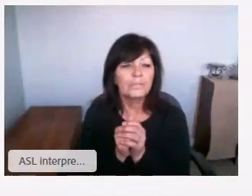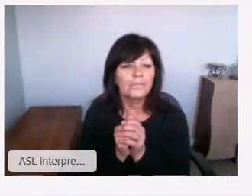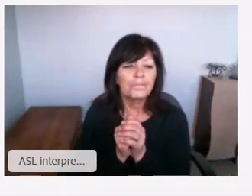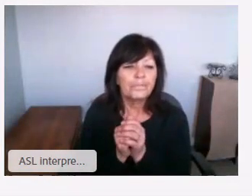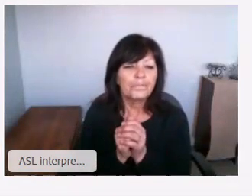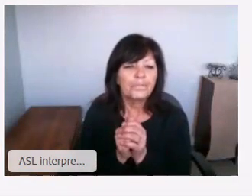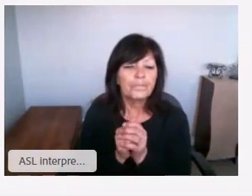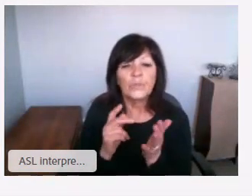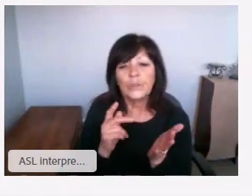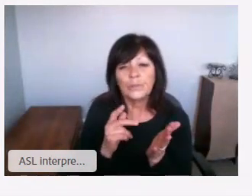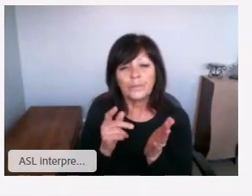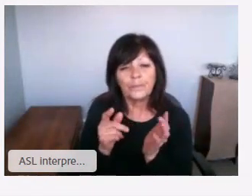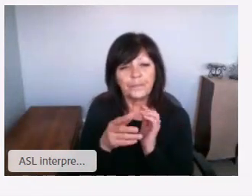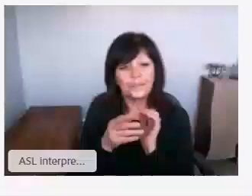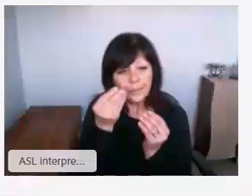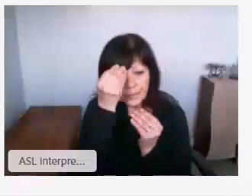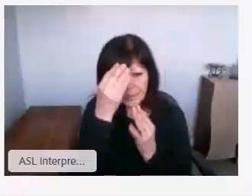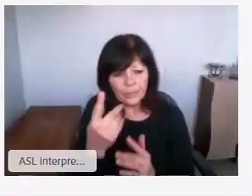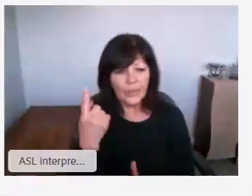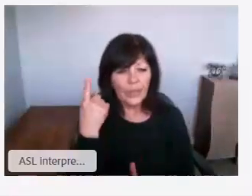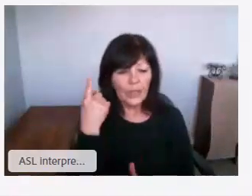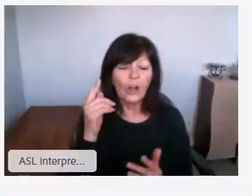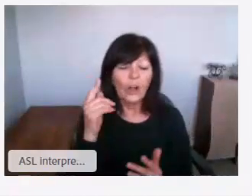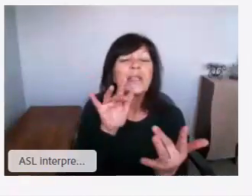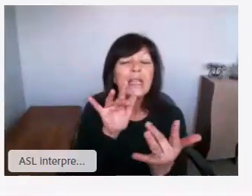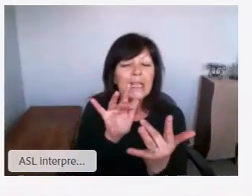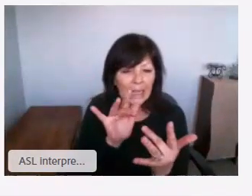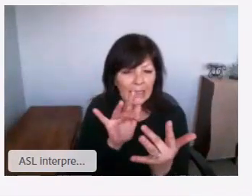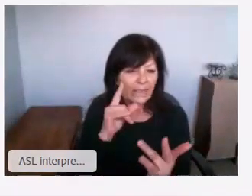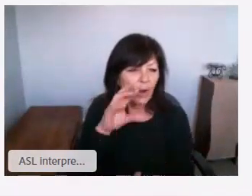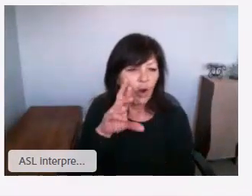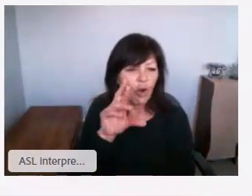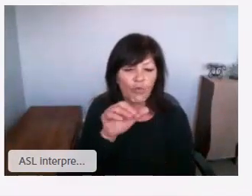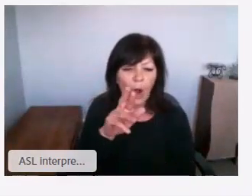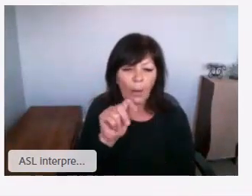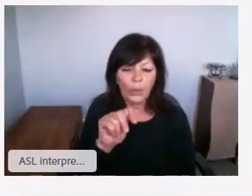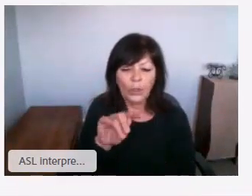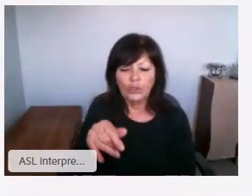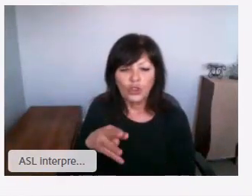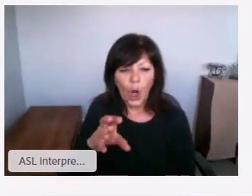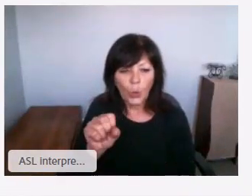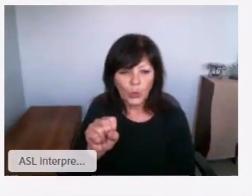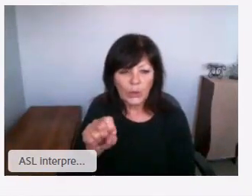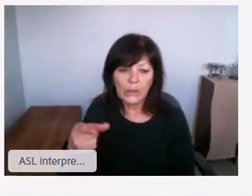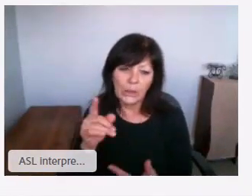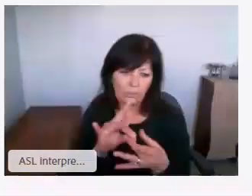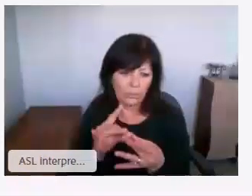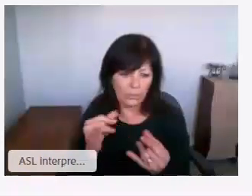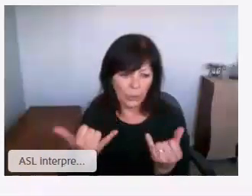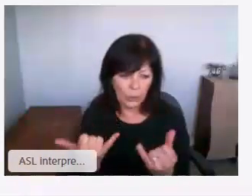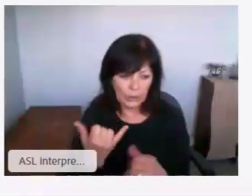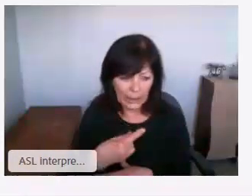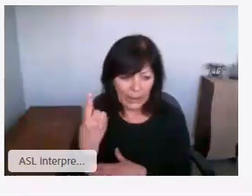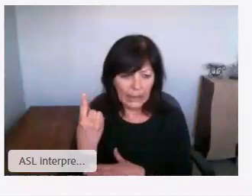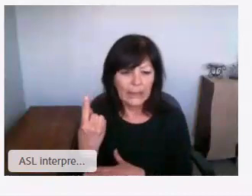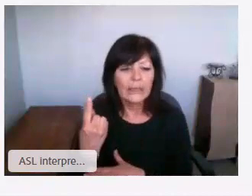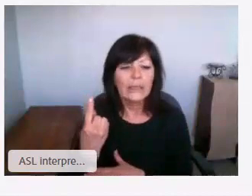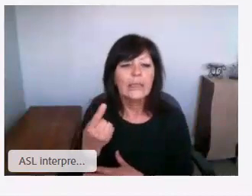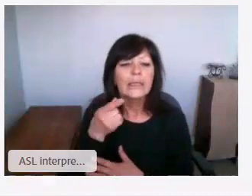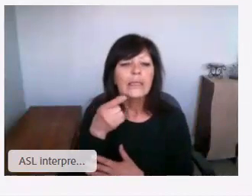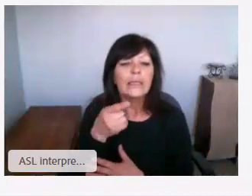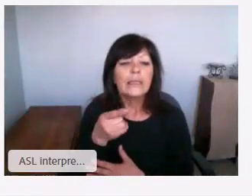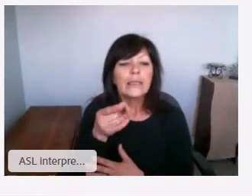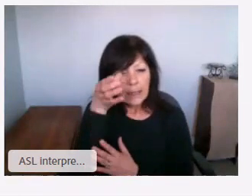manager. Information for, or contact information for, Robert Jones, who you heard from earlier today, who is the